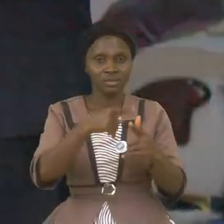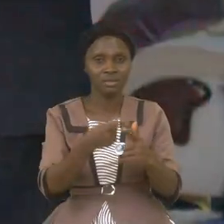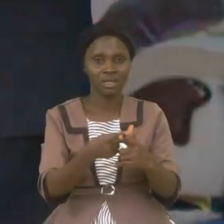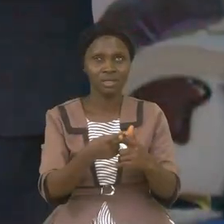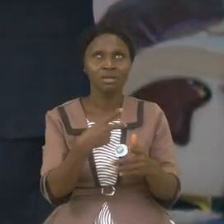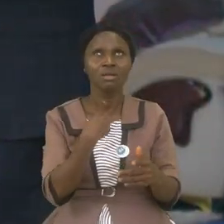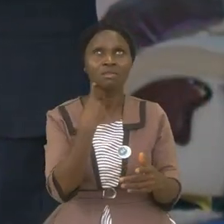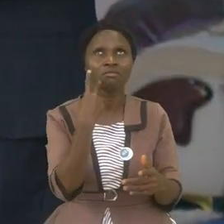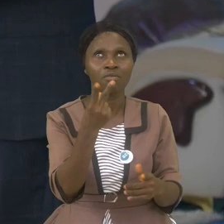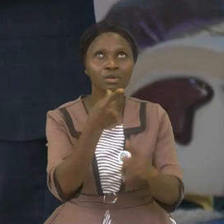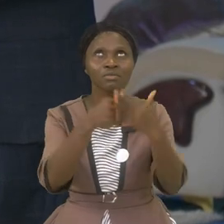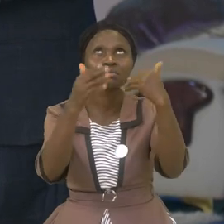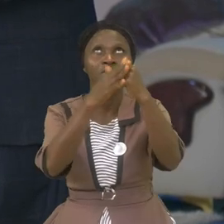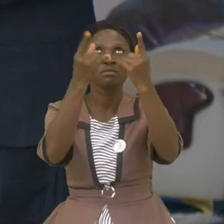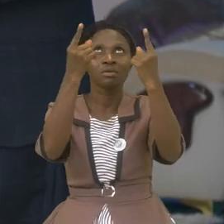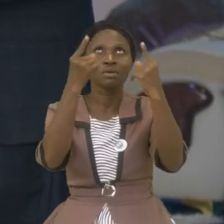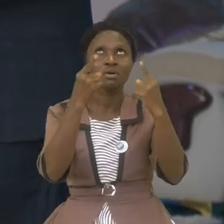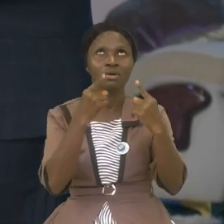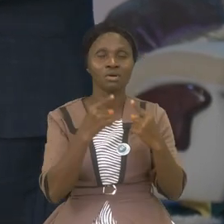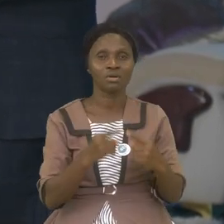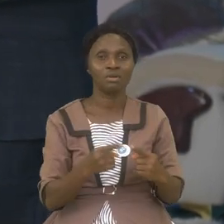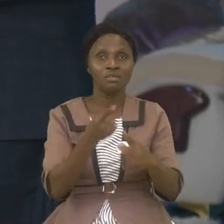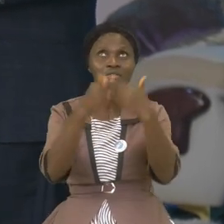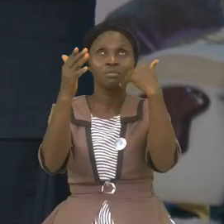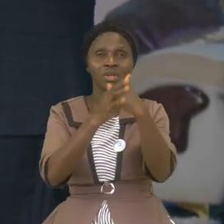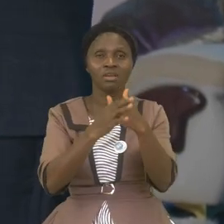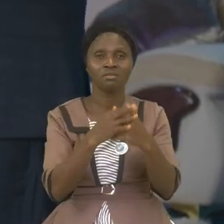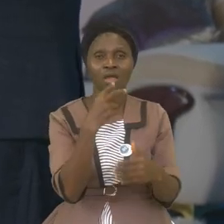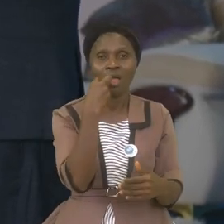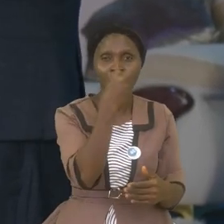heaven saying, O King Nebuchadnezzar,